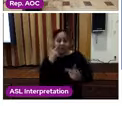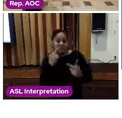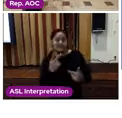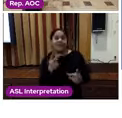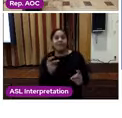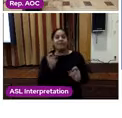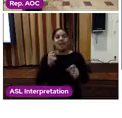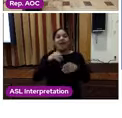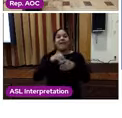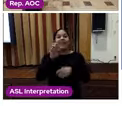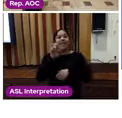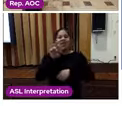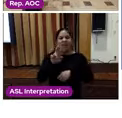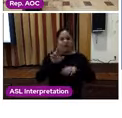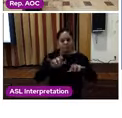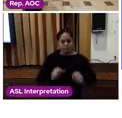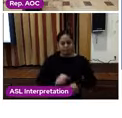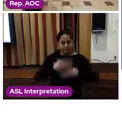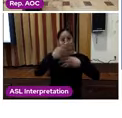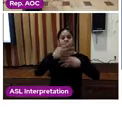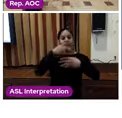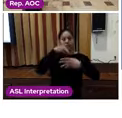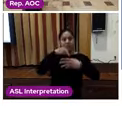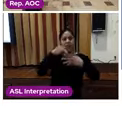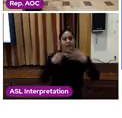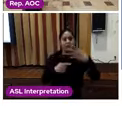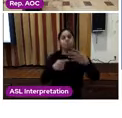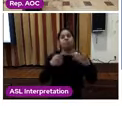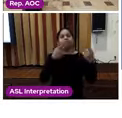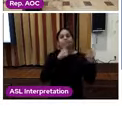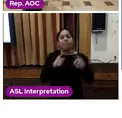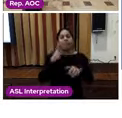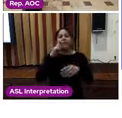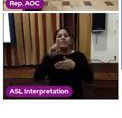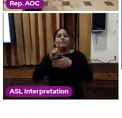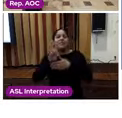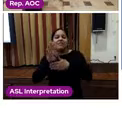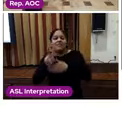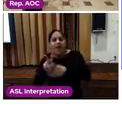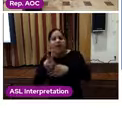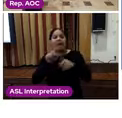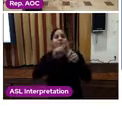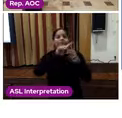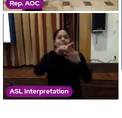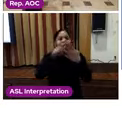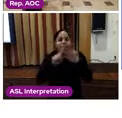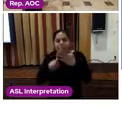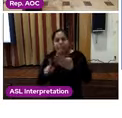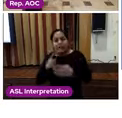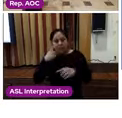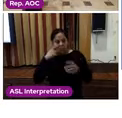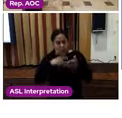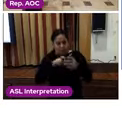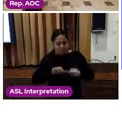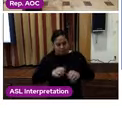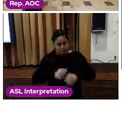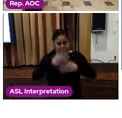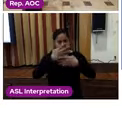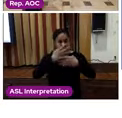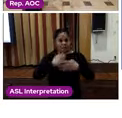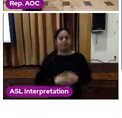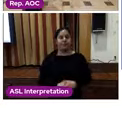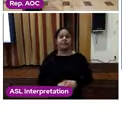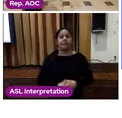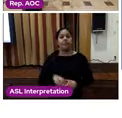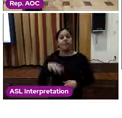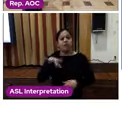are pretty much injuries due to violence. Domestic violence, like all sorts of other types of incidents as well.